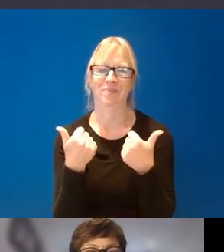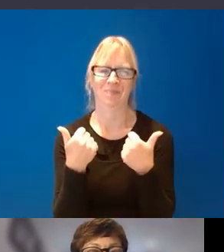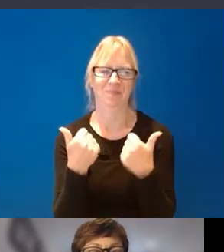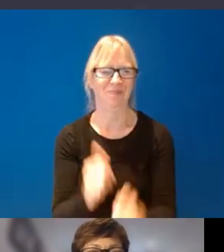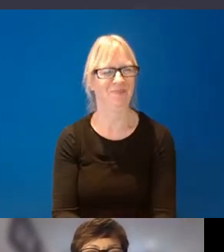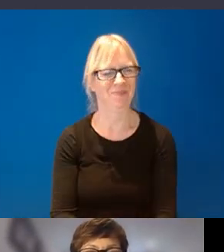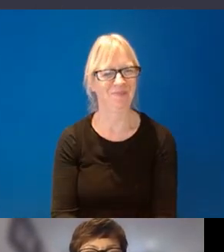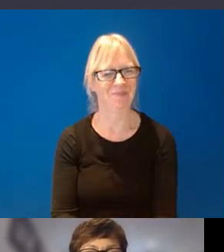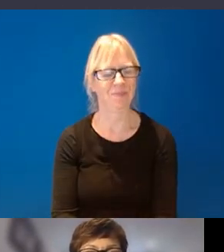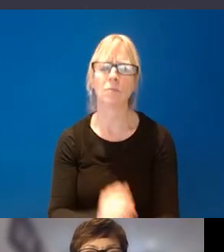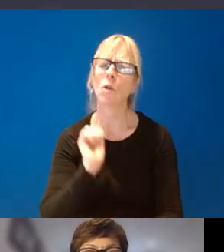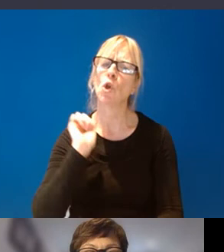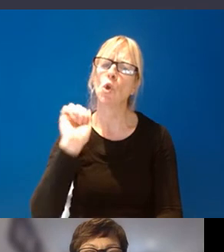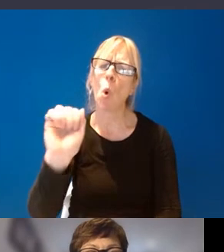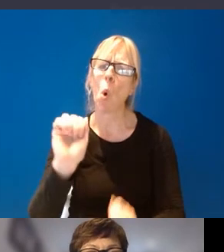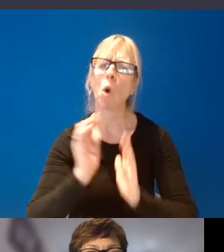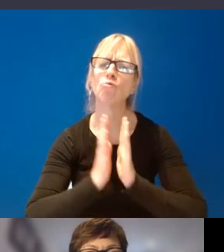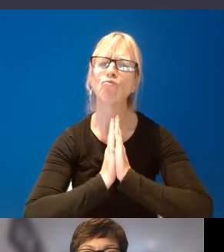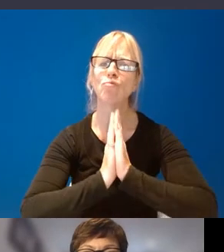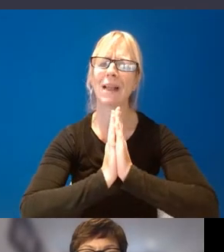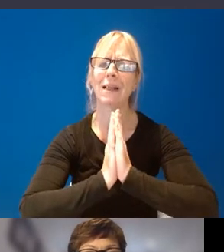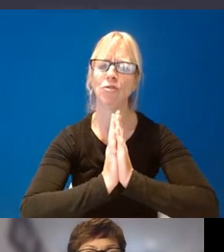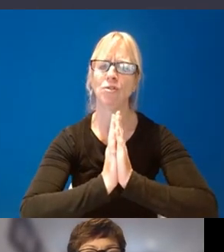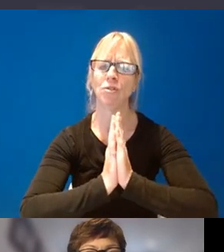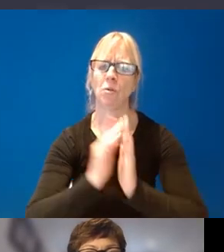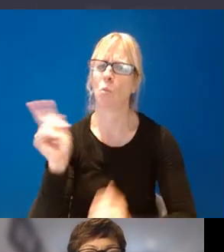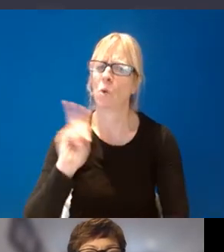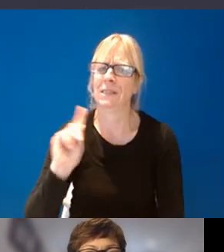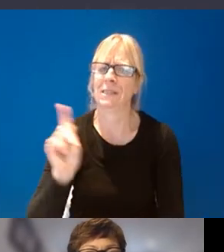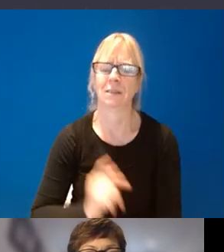Okay, and how would you describe your religion?